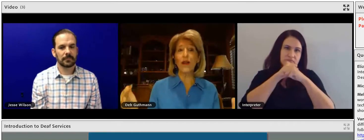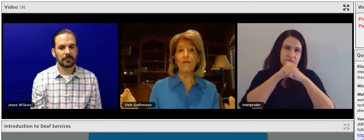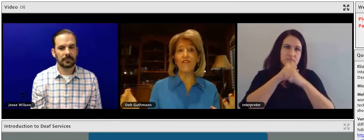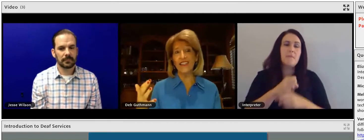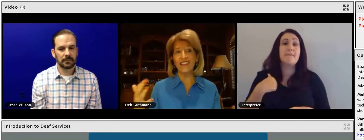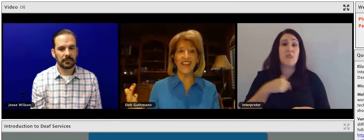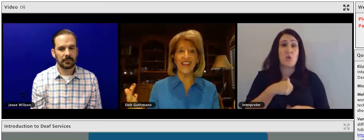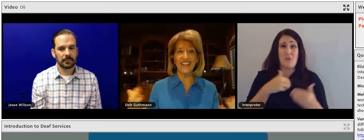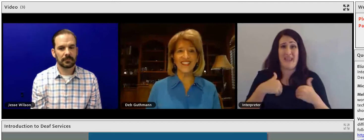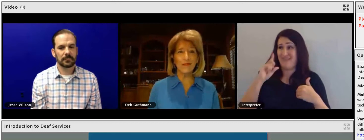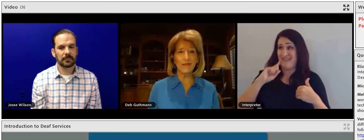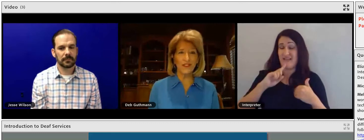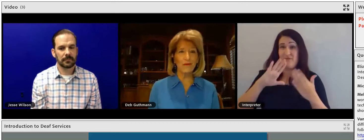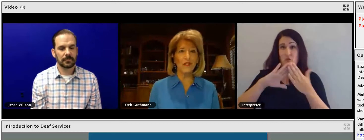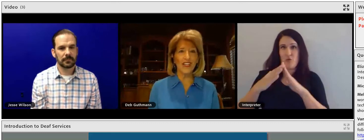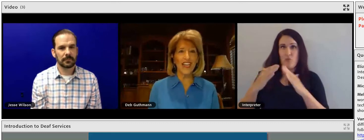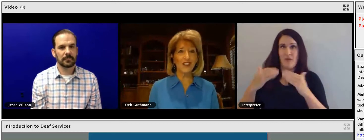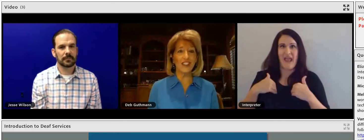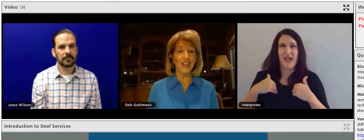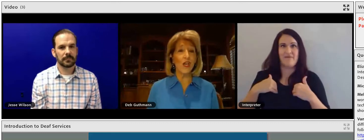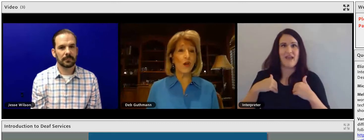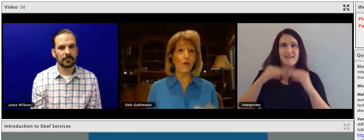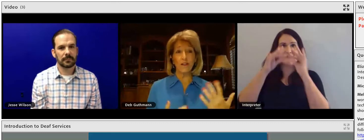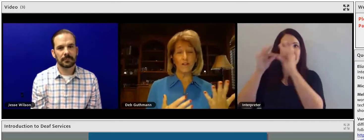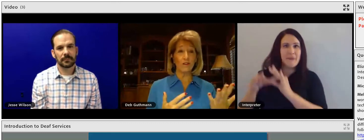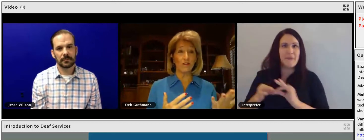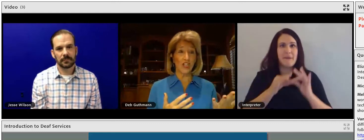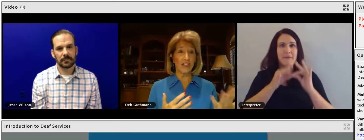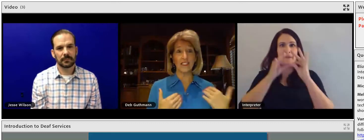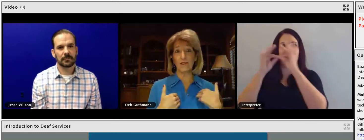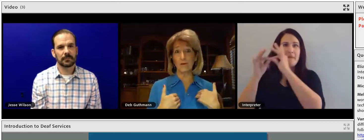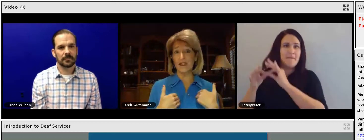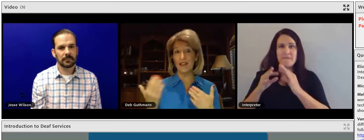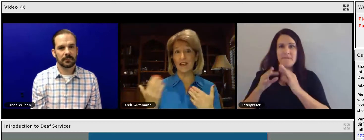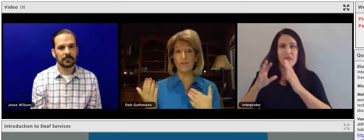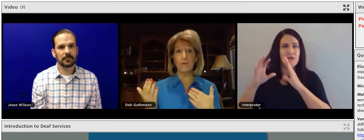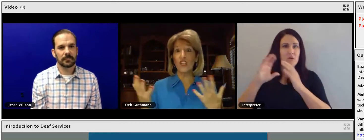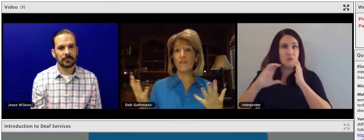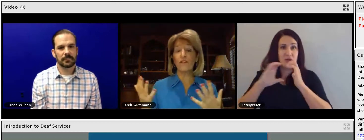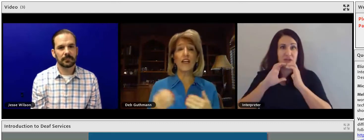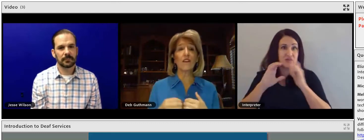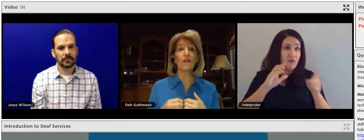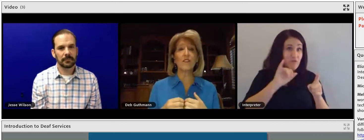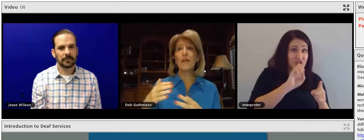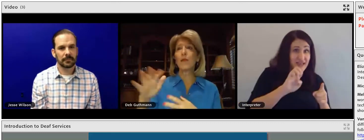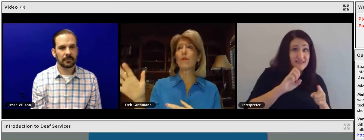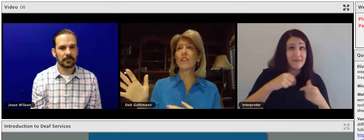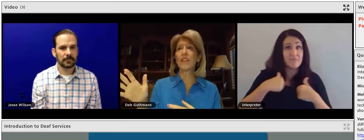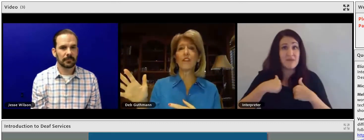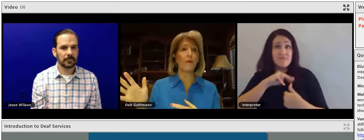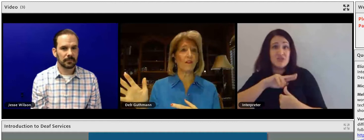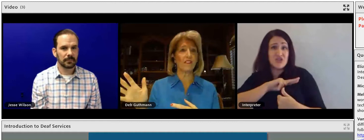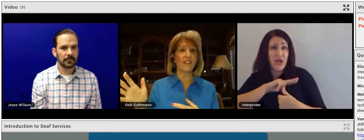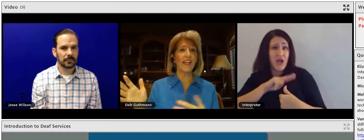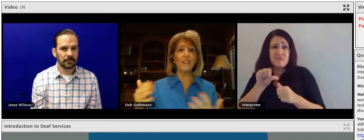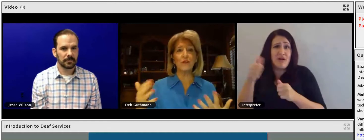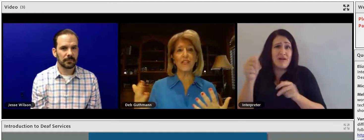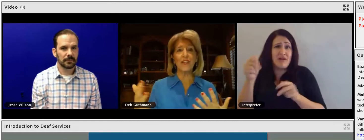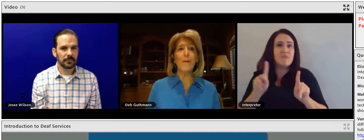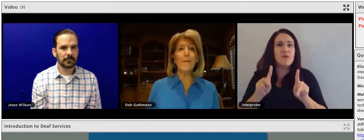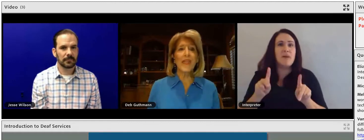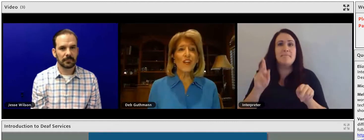deaf community this grapevine-like system of communication, where for Jesse, for myself, for Michelle, for others, people